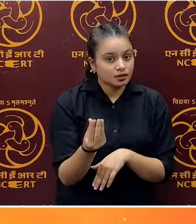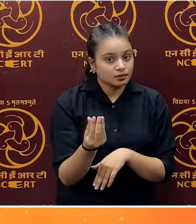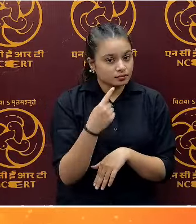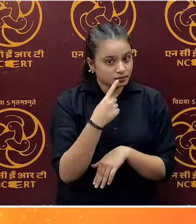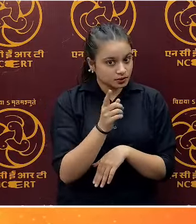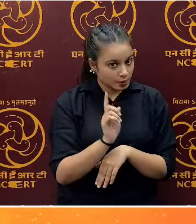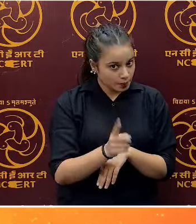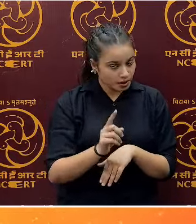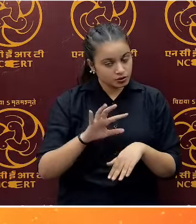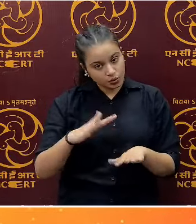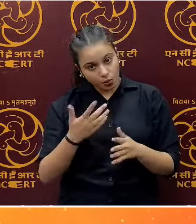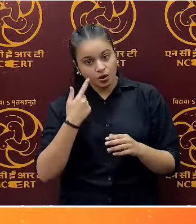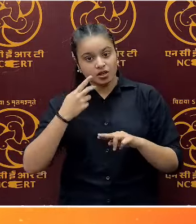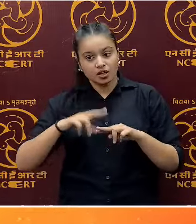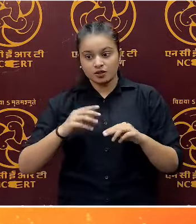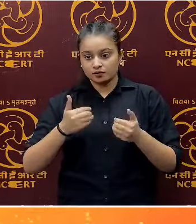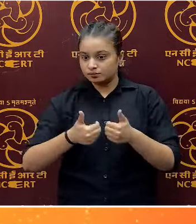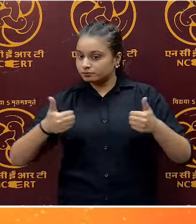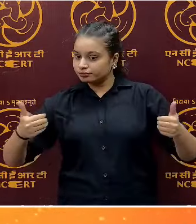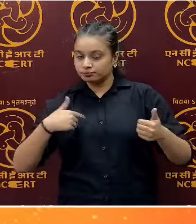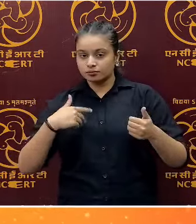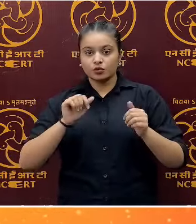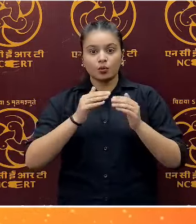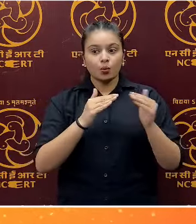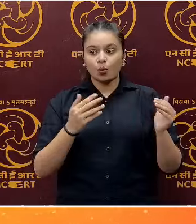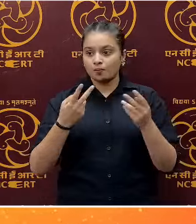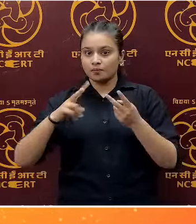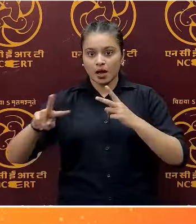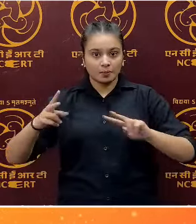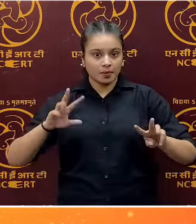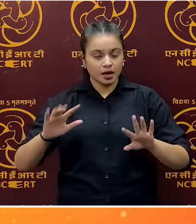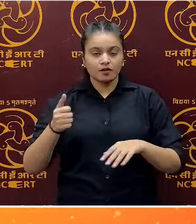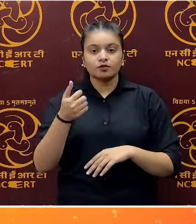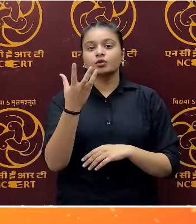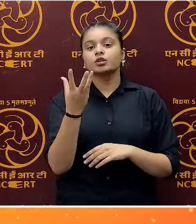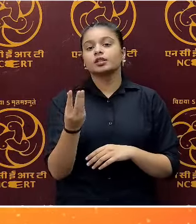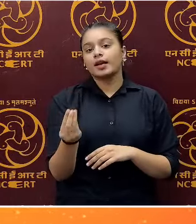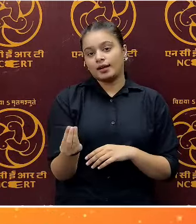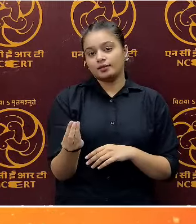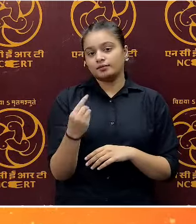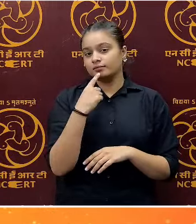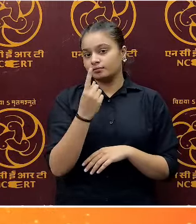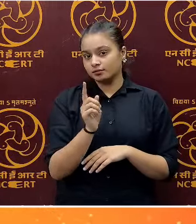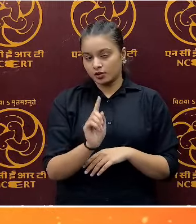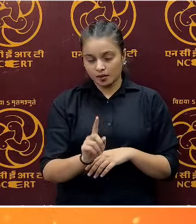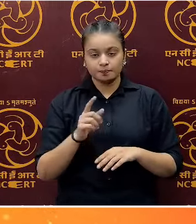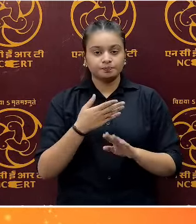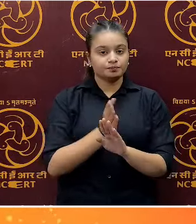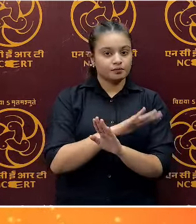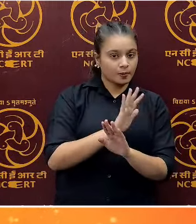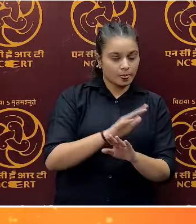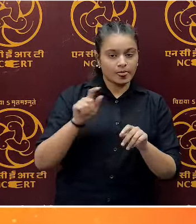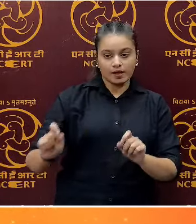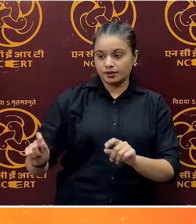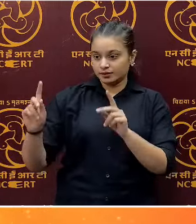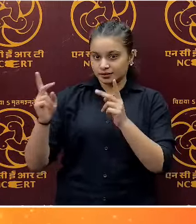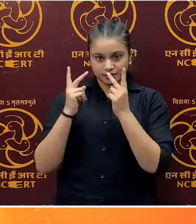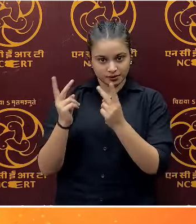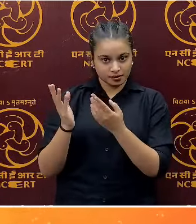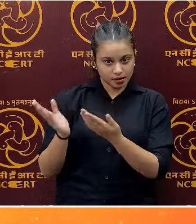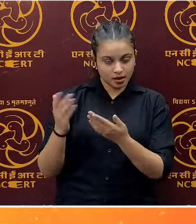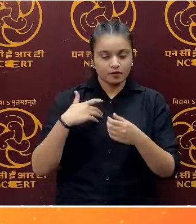parting ways, then you are supposed to say good night. So this was the brief for the last session. As you can see on the screen, I